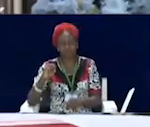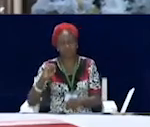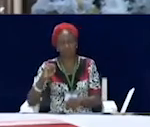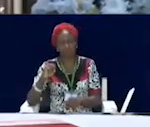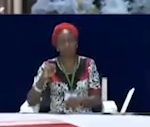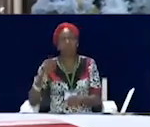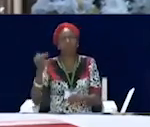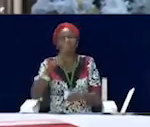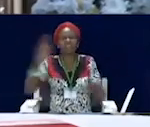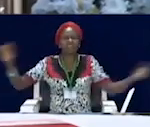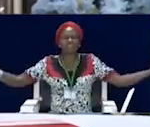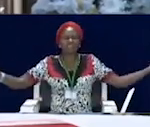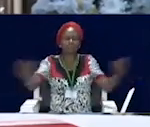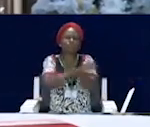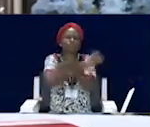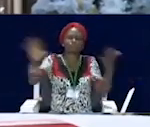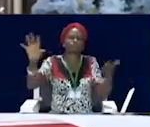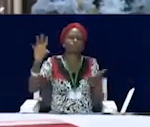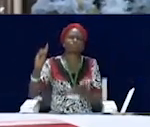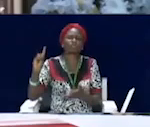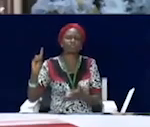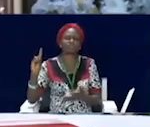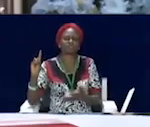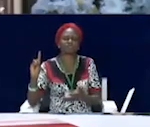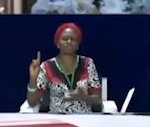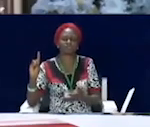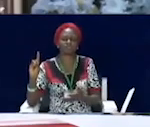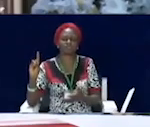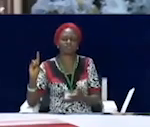they were destroyed.